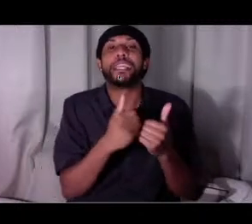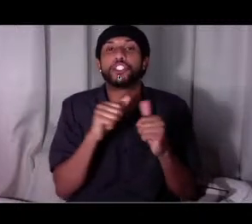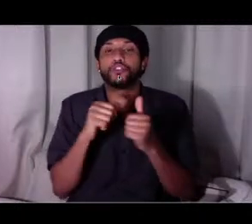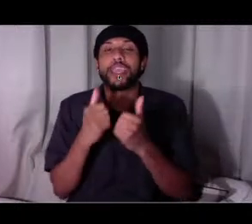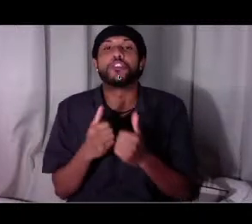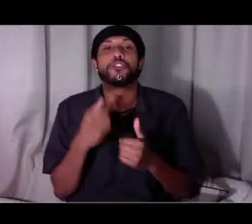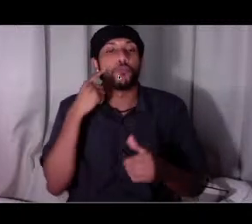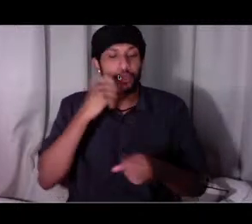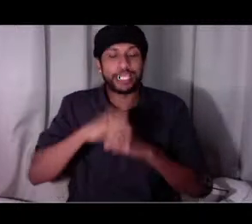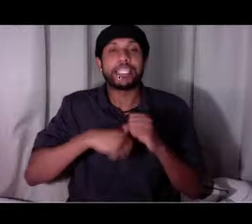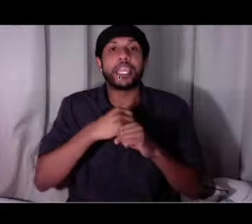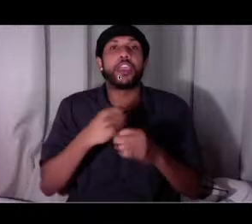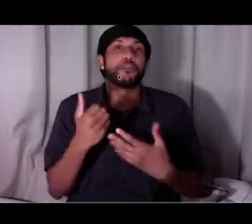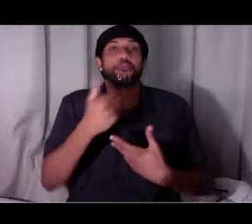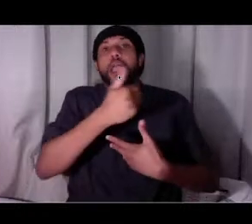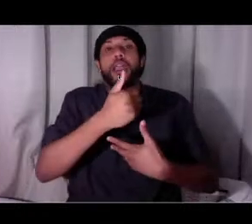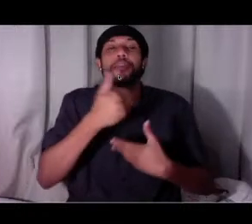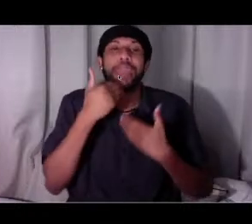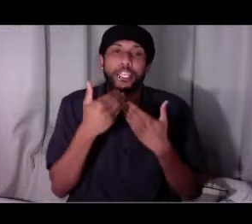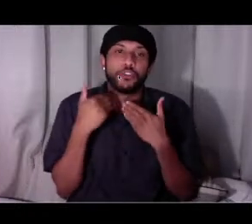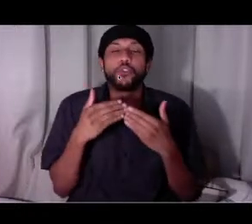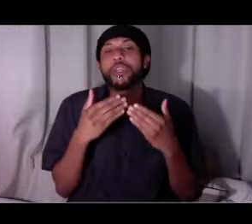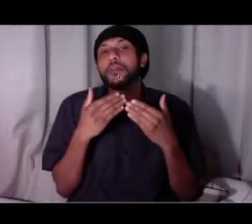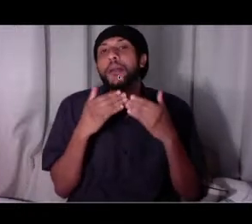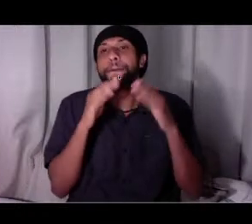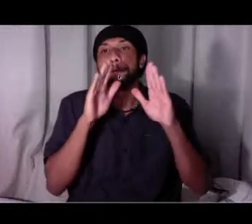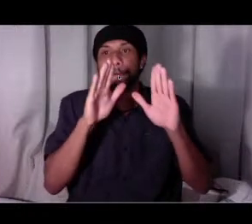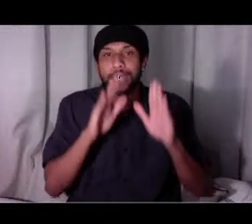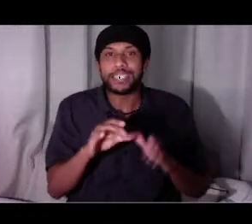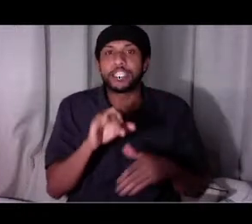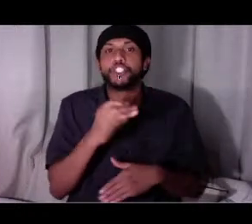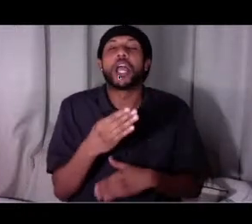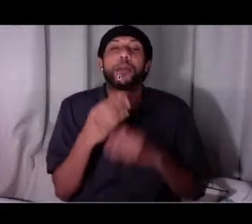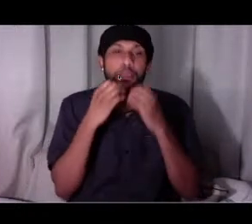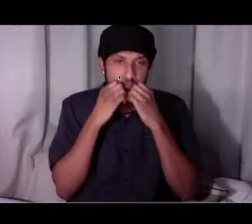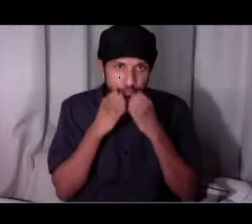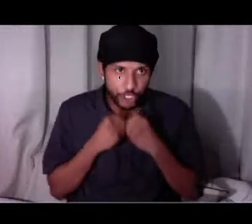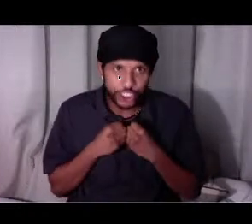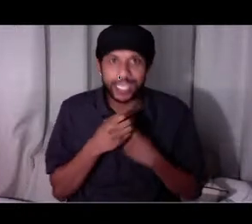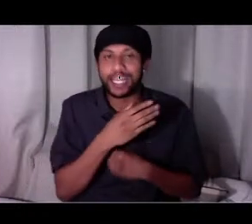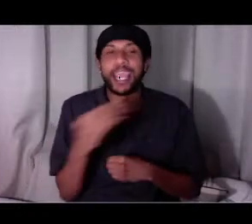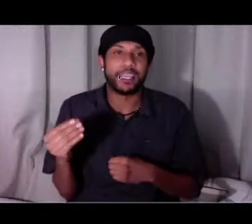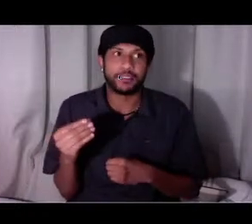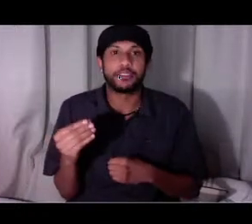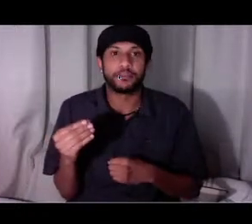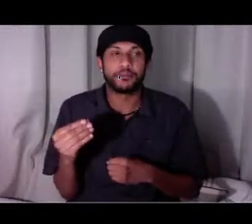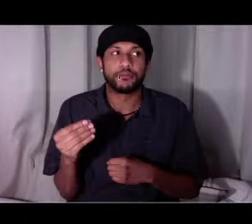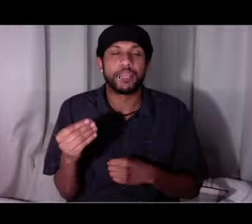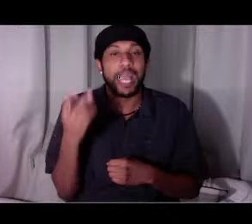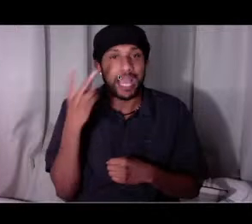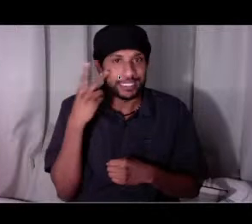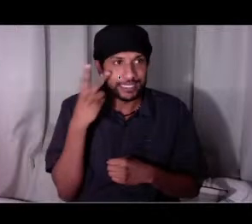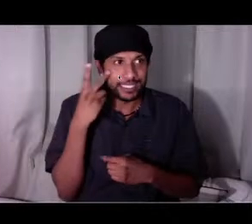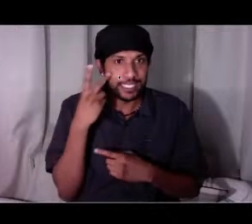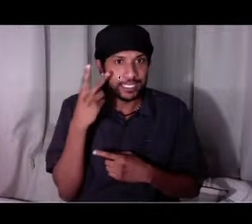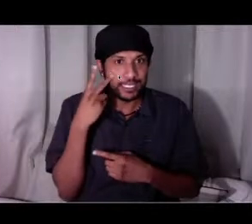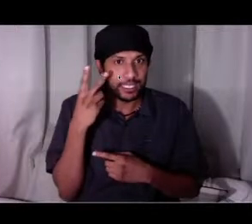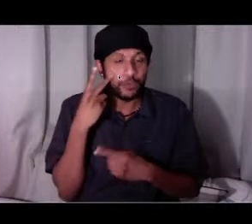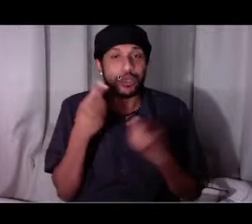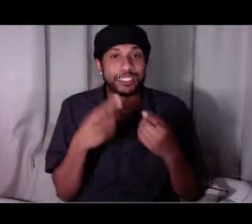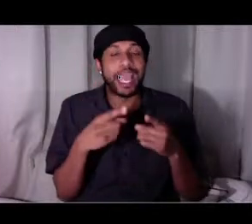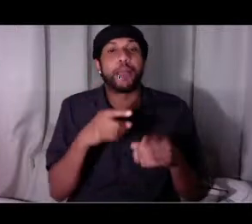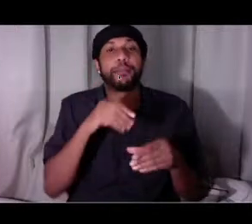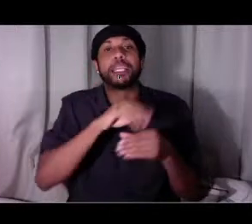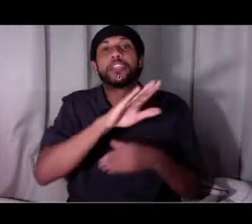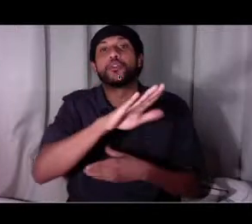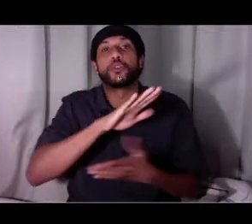ladies you guys are doing an awesome job thank you very much very appreciative and uh I see I see what's going on in